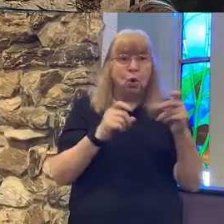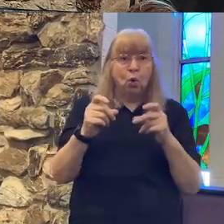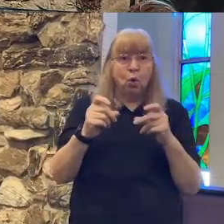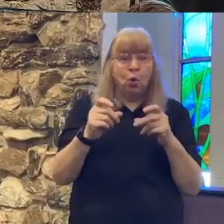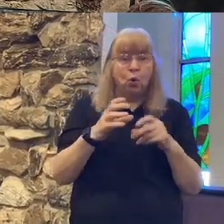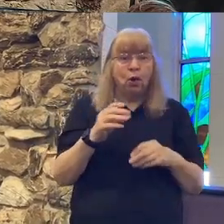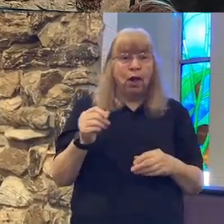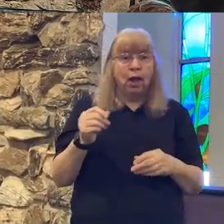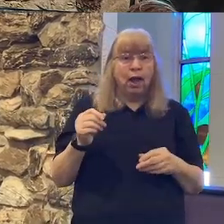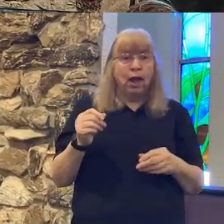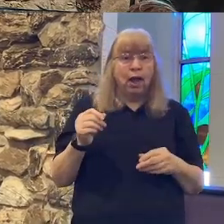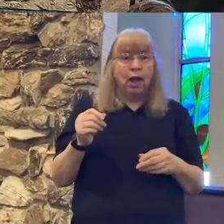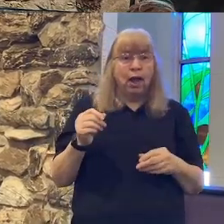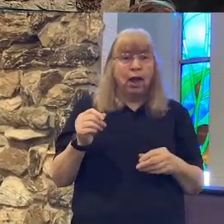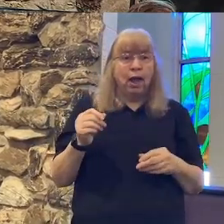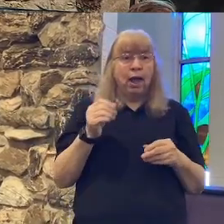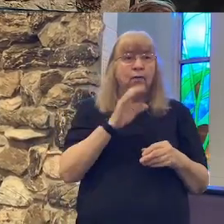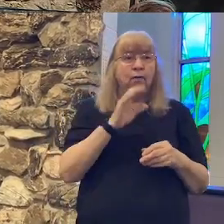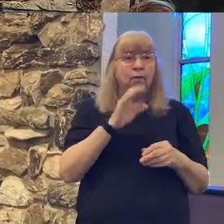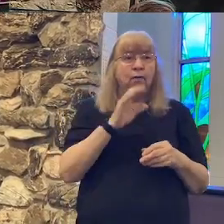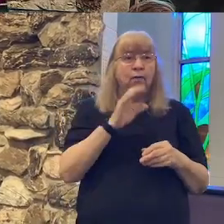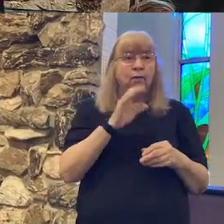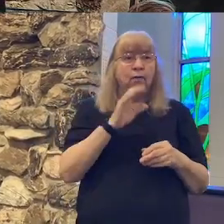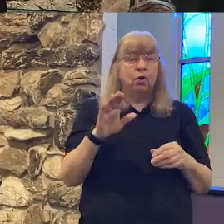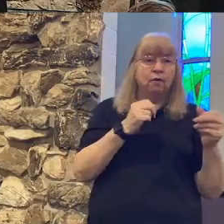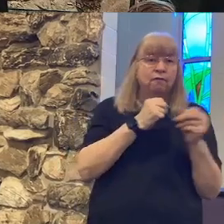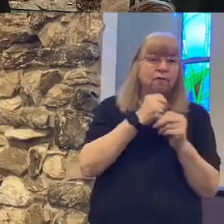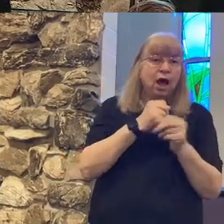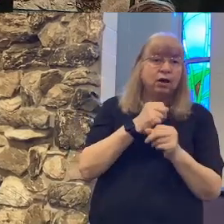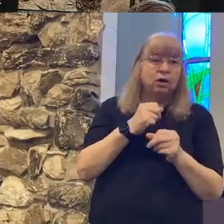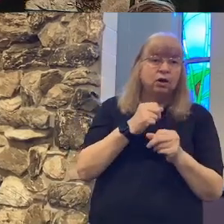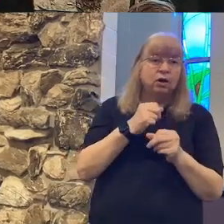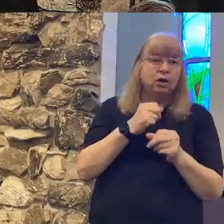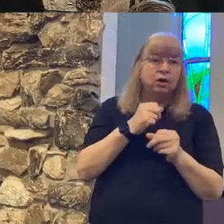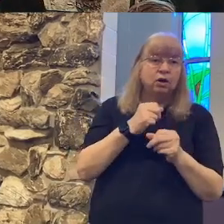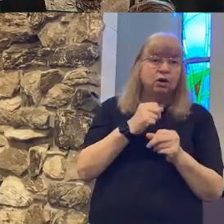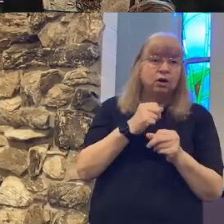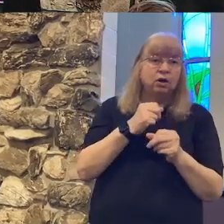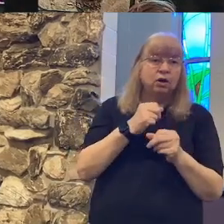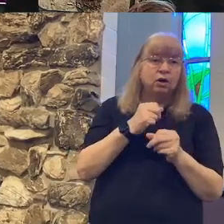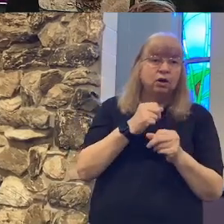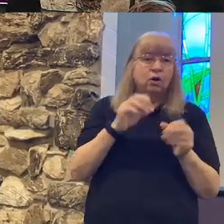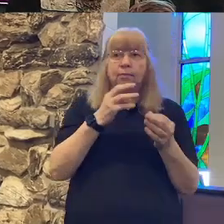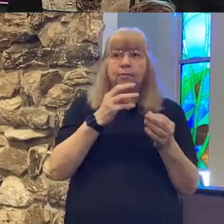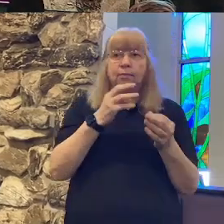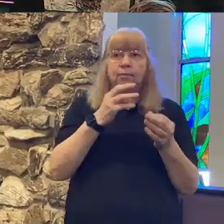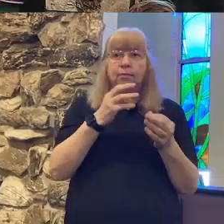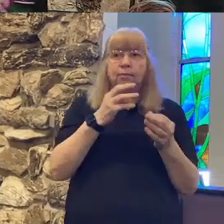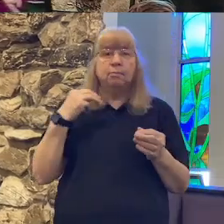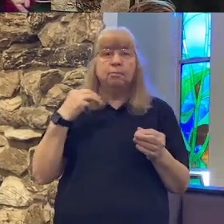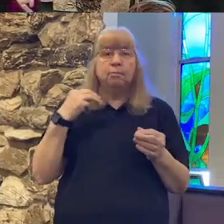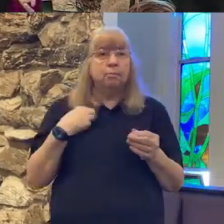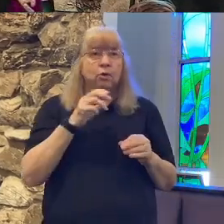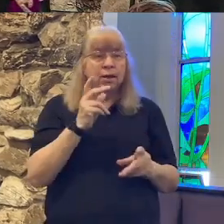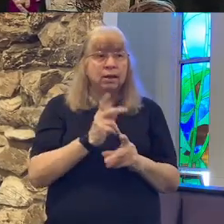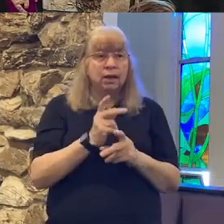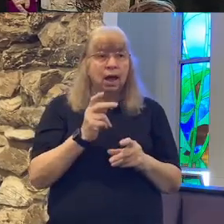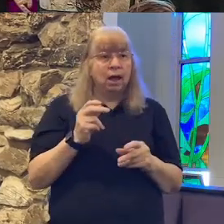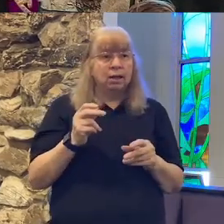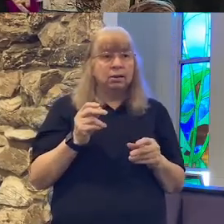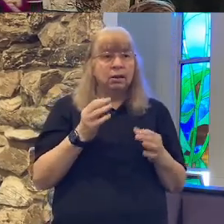And if you are a firefighter or a family member of a firefighter, those are not the kind of fires that are